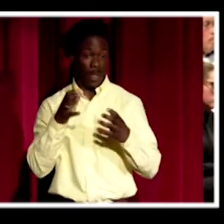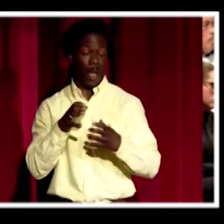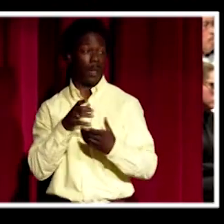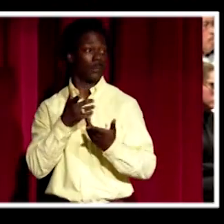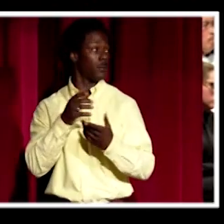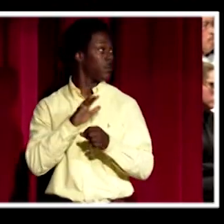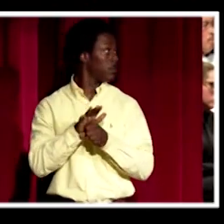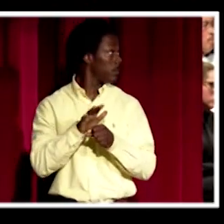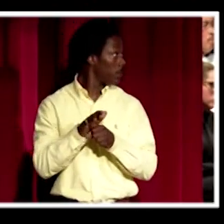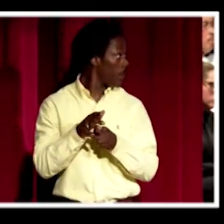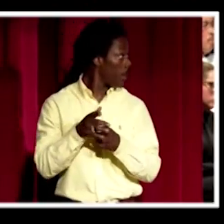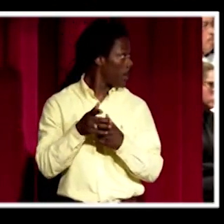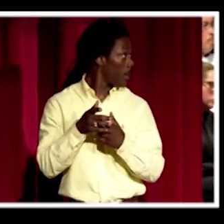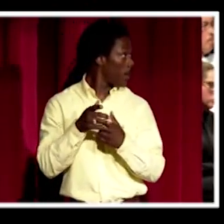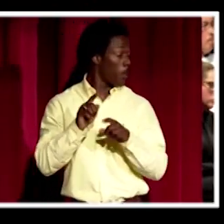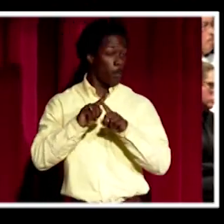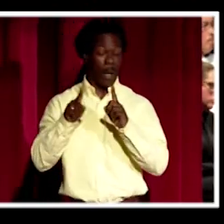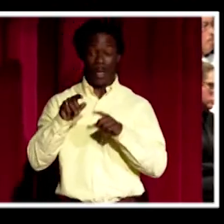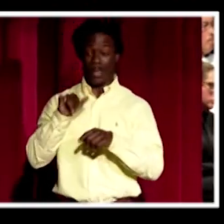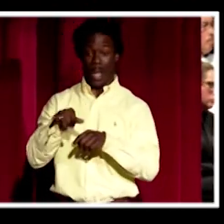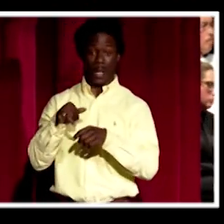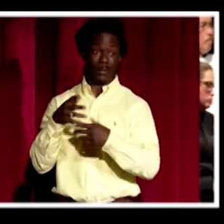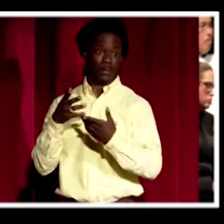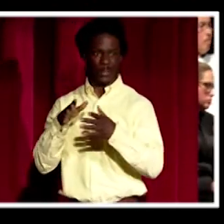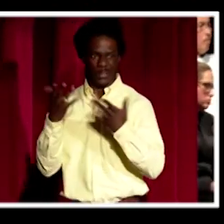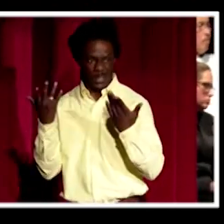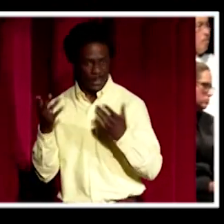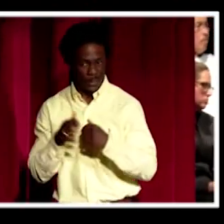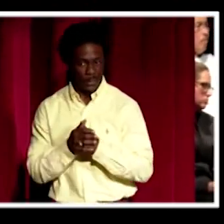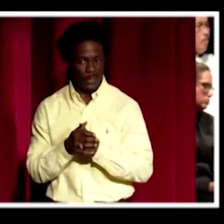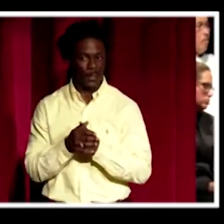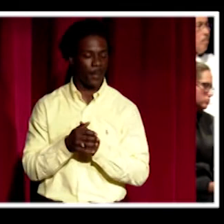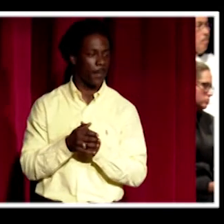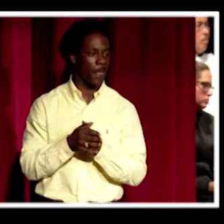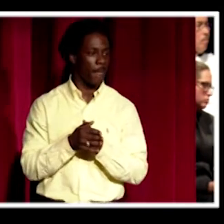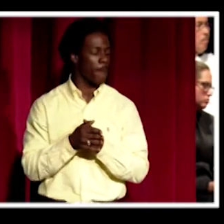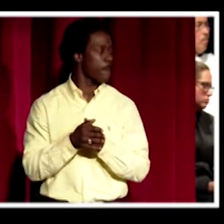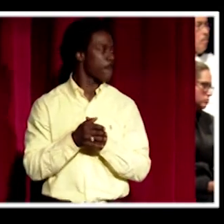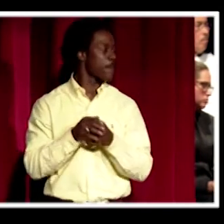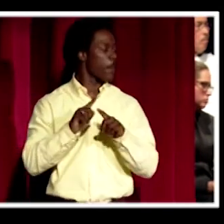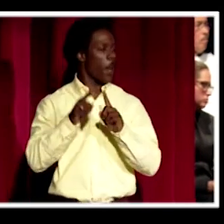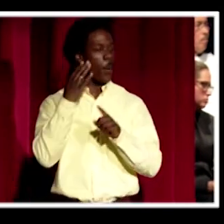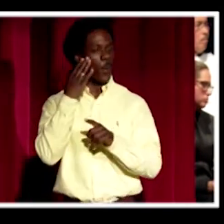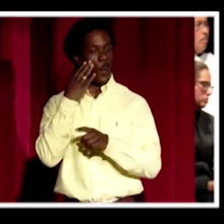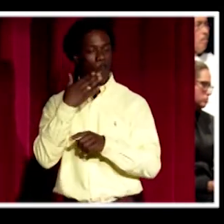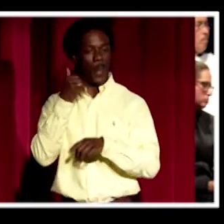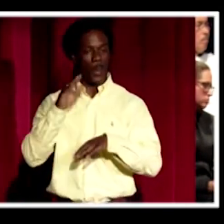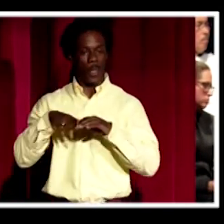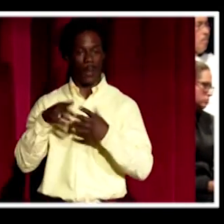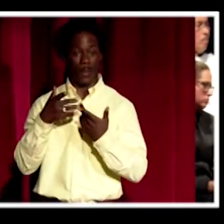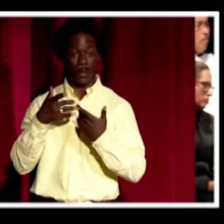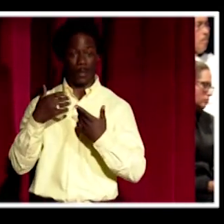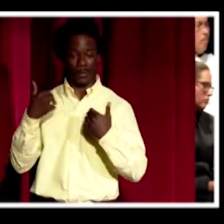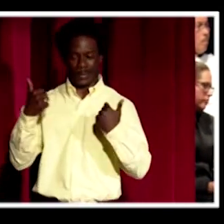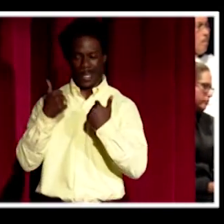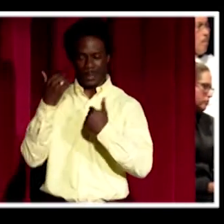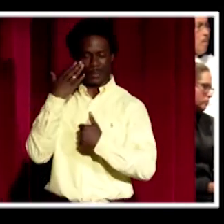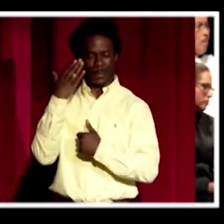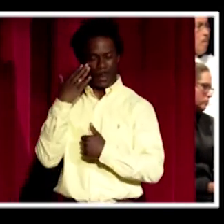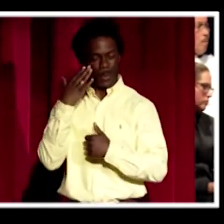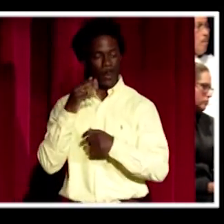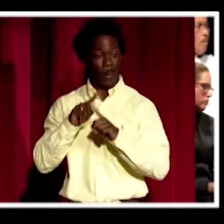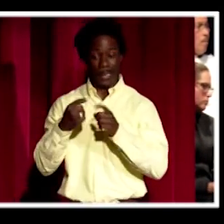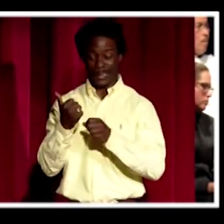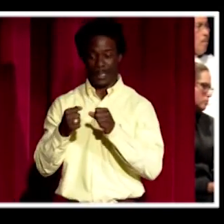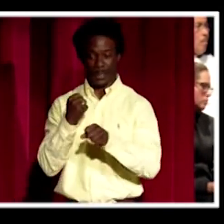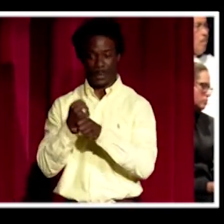the Band-Aid has been ripped off, and we understand better than ever the challenges we face. 10 years ago,